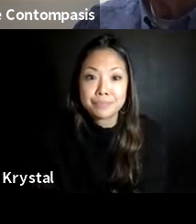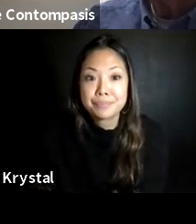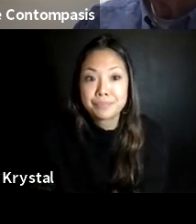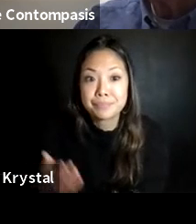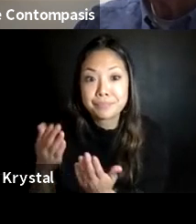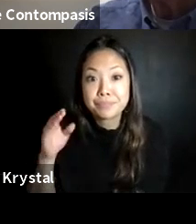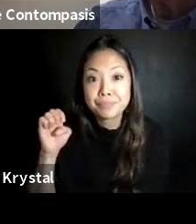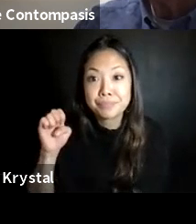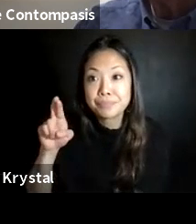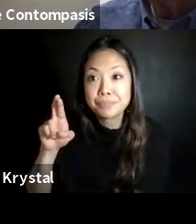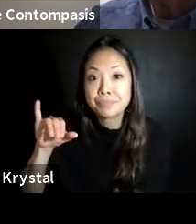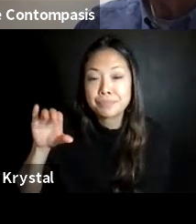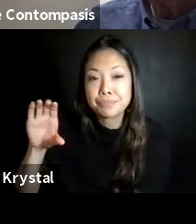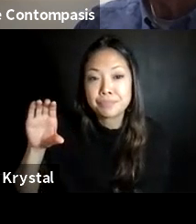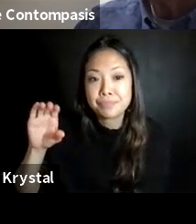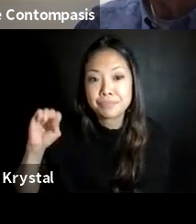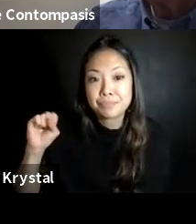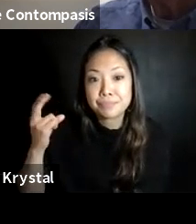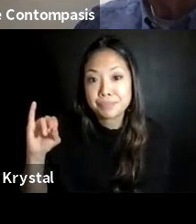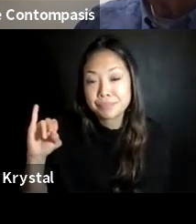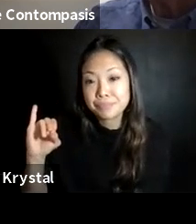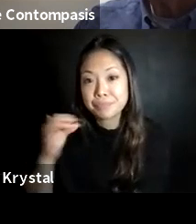Please unmute yourself and turn on your camera.